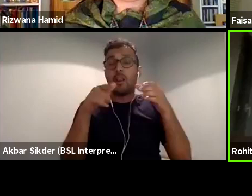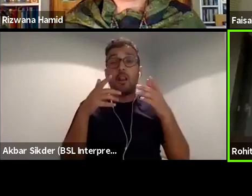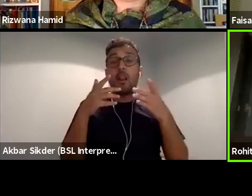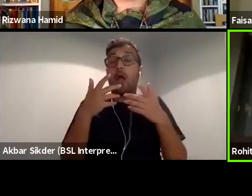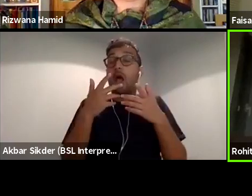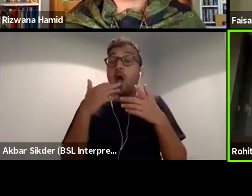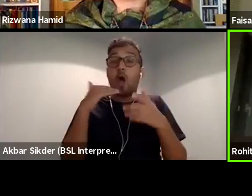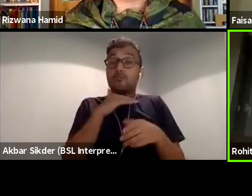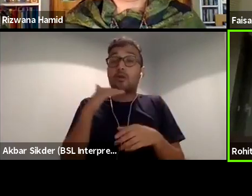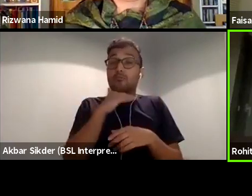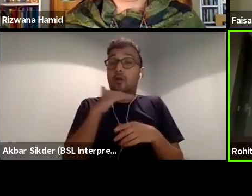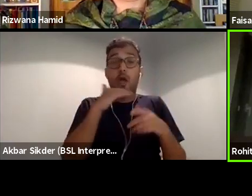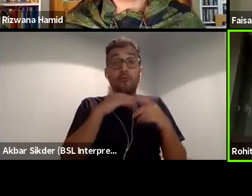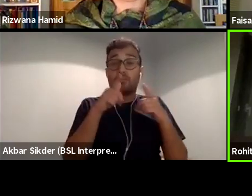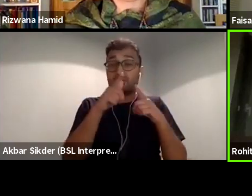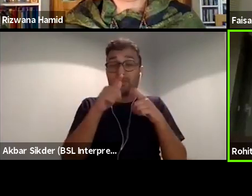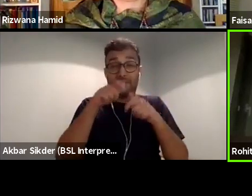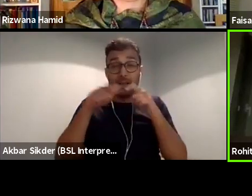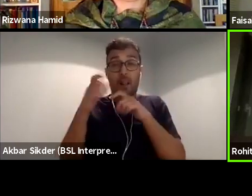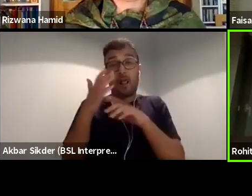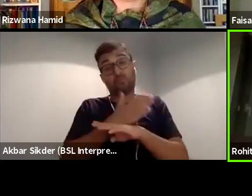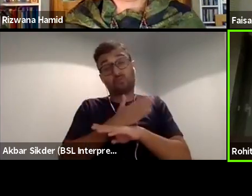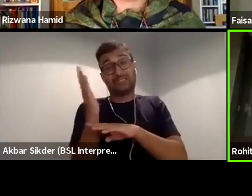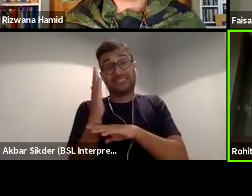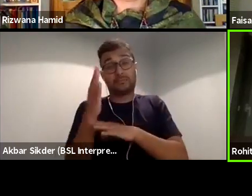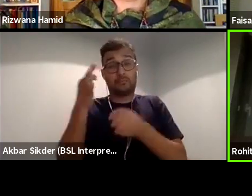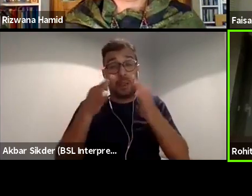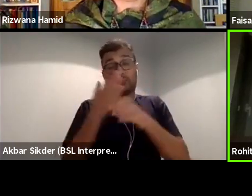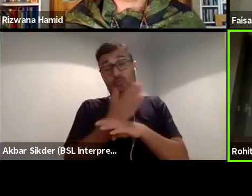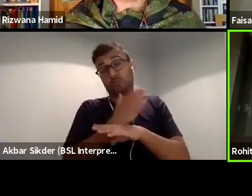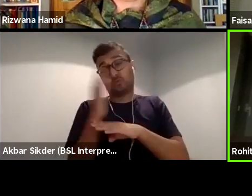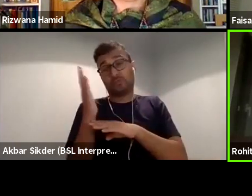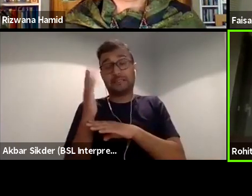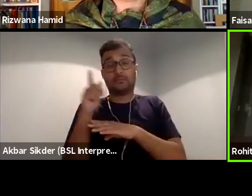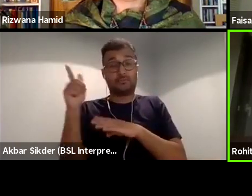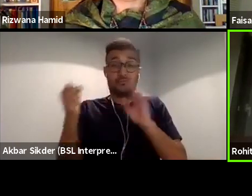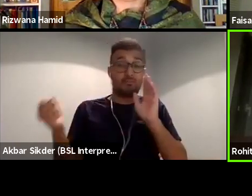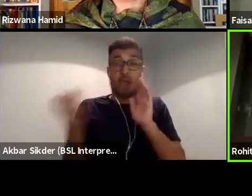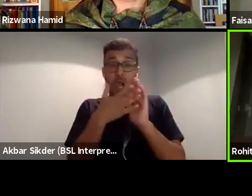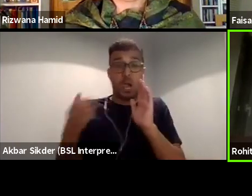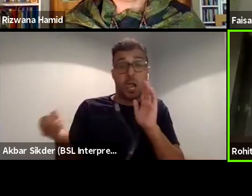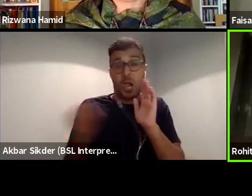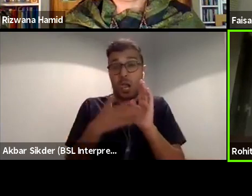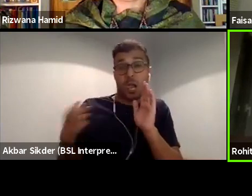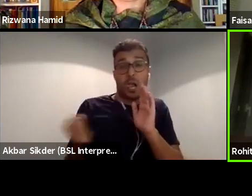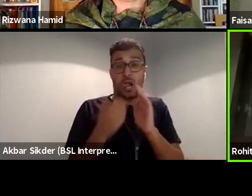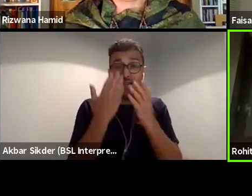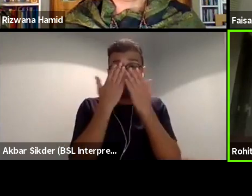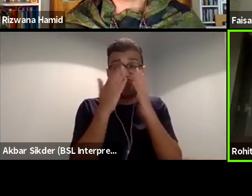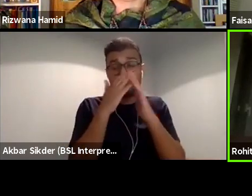far right, who talked about reports of a